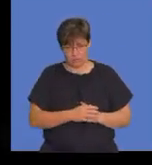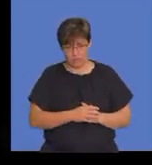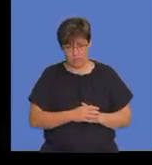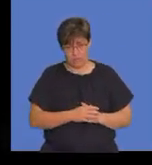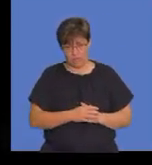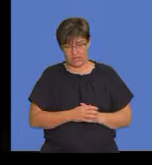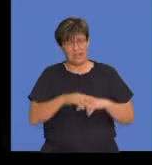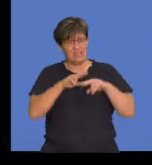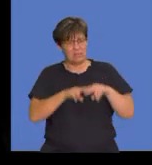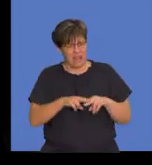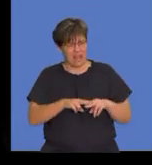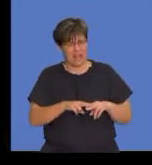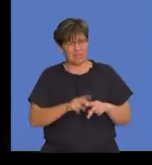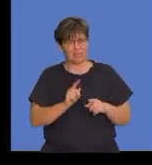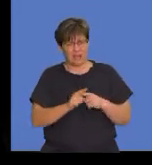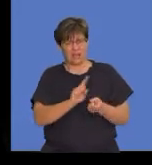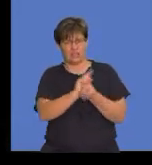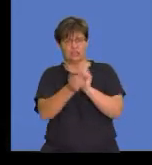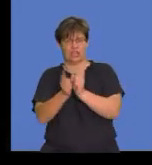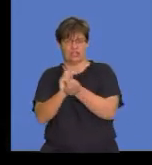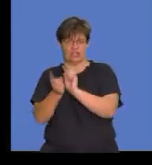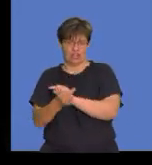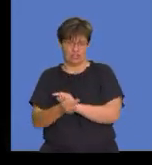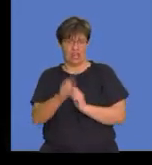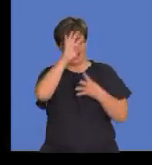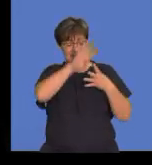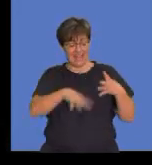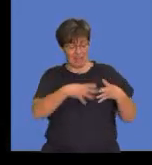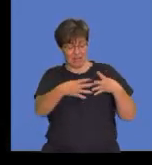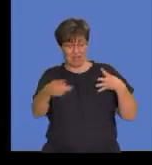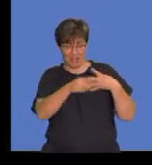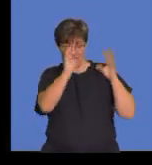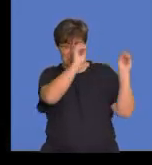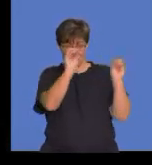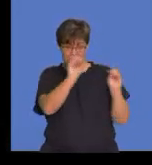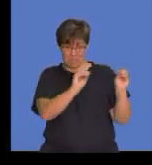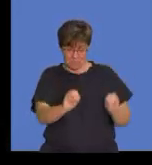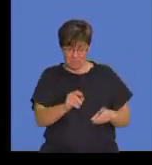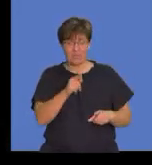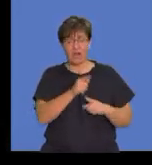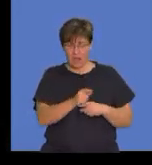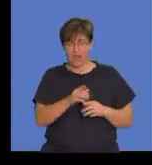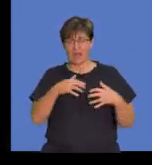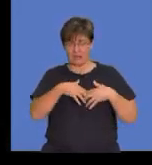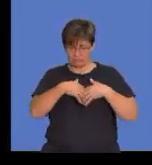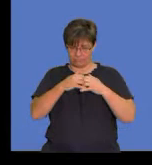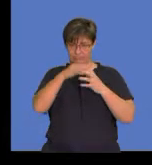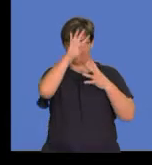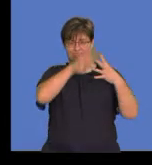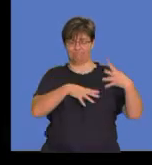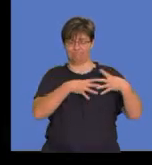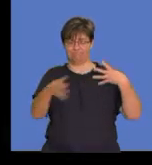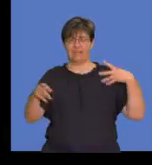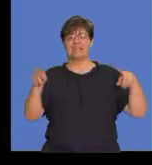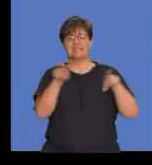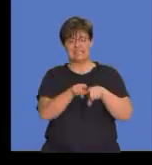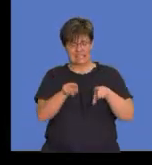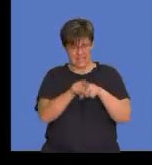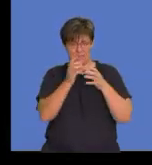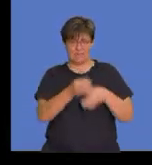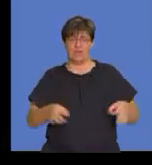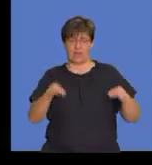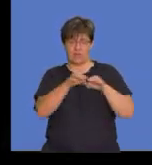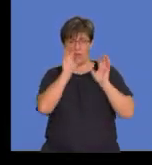we're going to look at based on those deductions and those tables that I said you must fill in? You can draw them